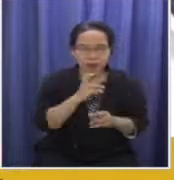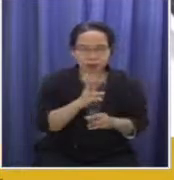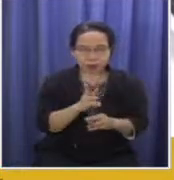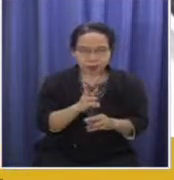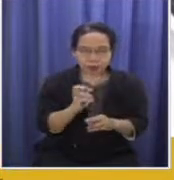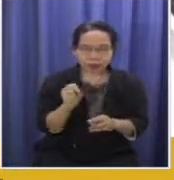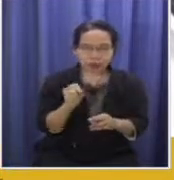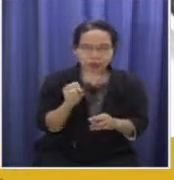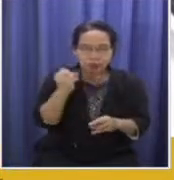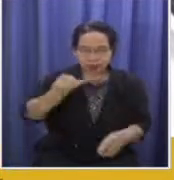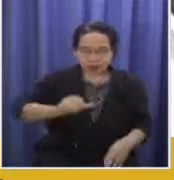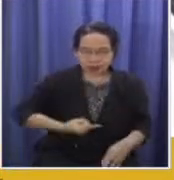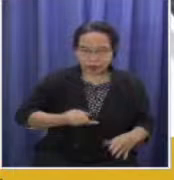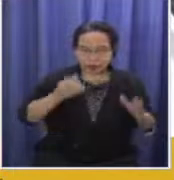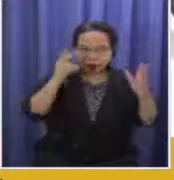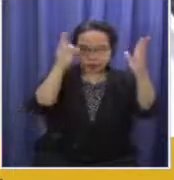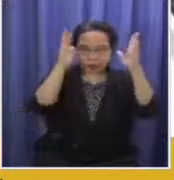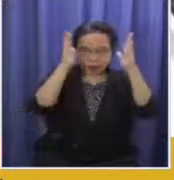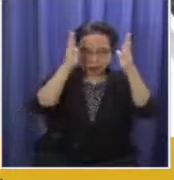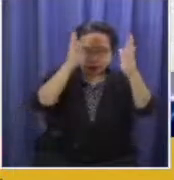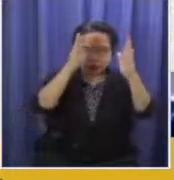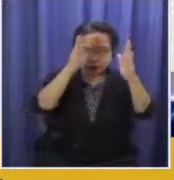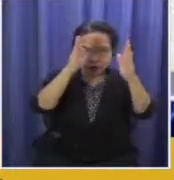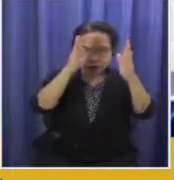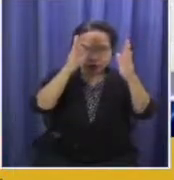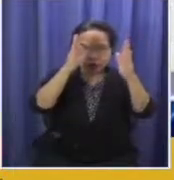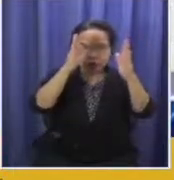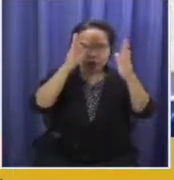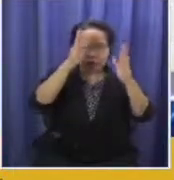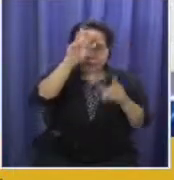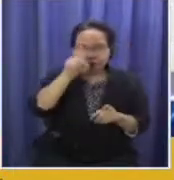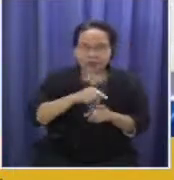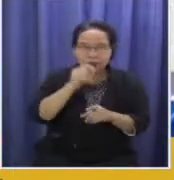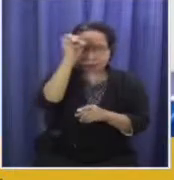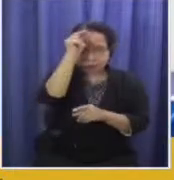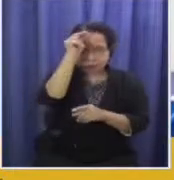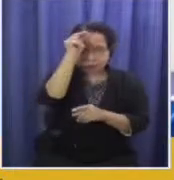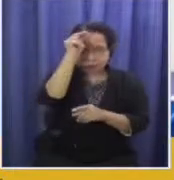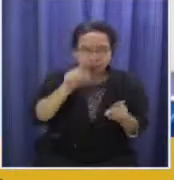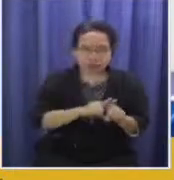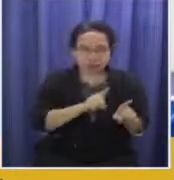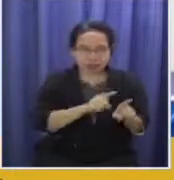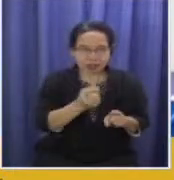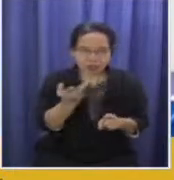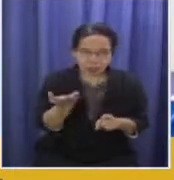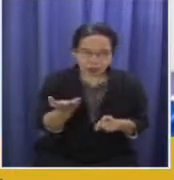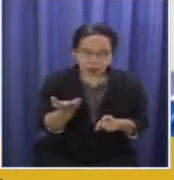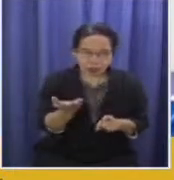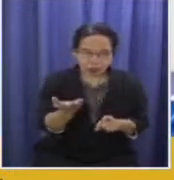I want to invite your attention, Brother Mohan, in as much as you are